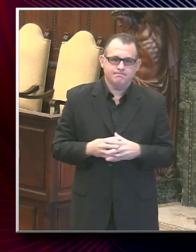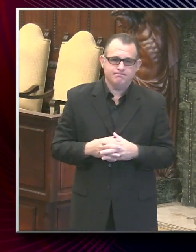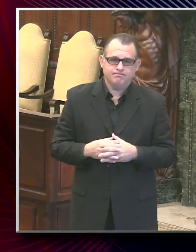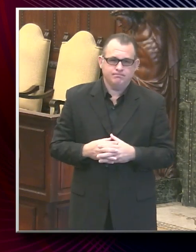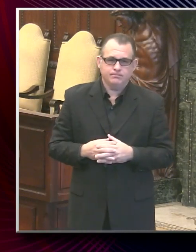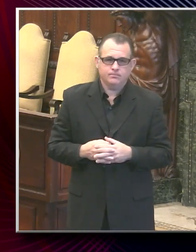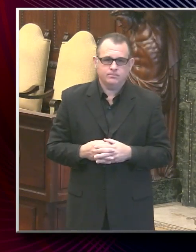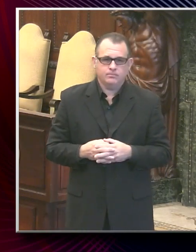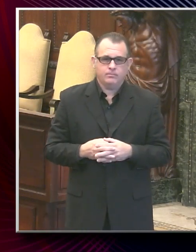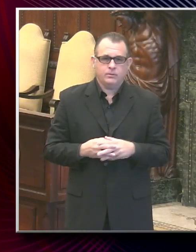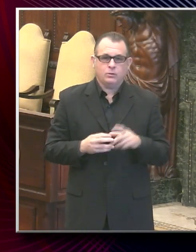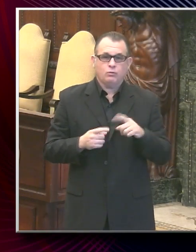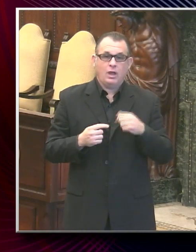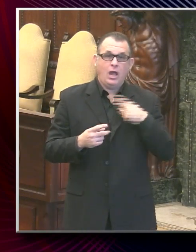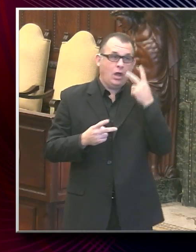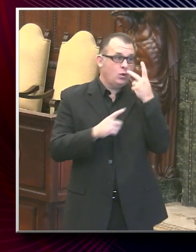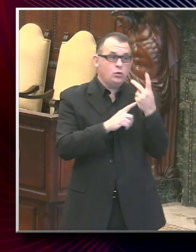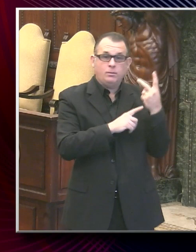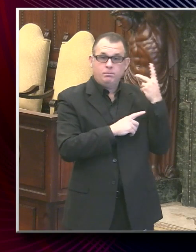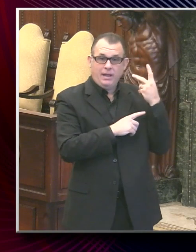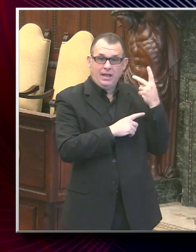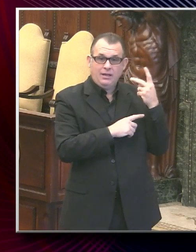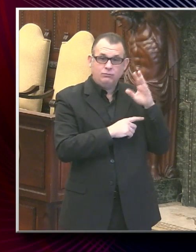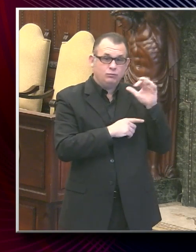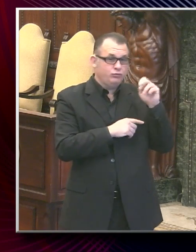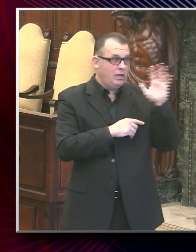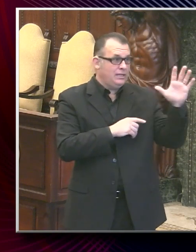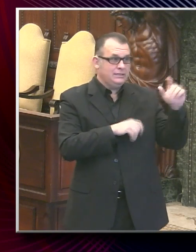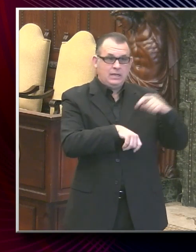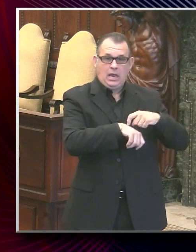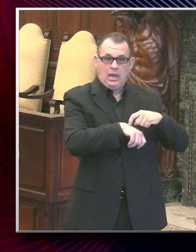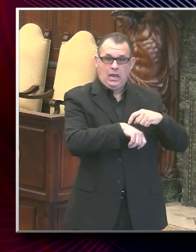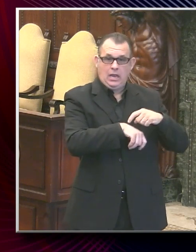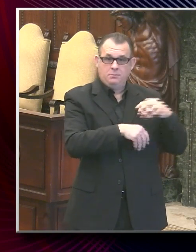But when I look back at Brian's tenure in this administration